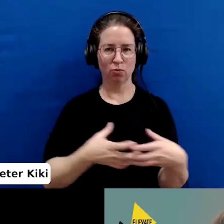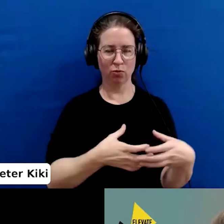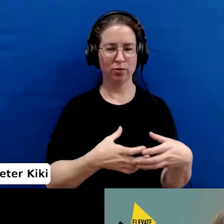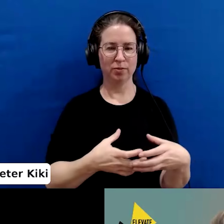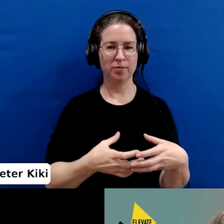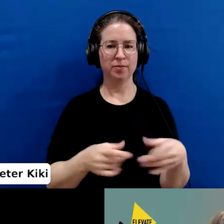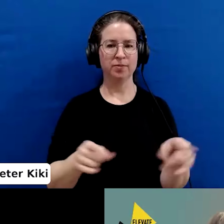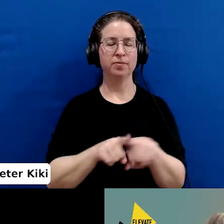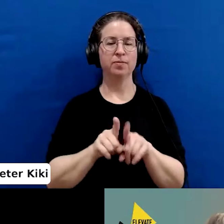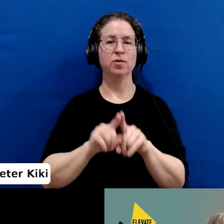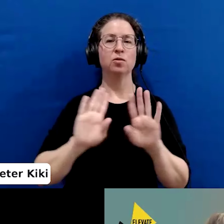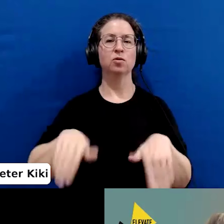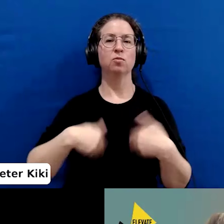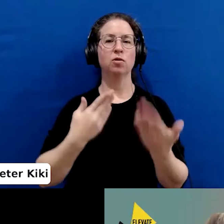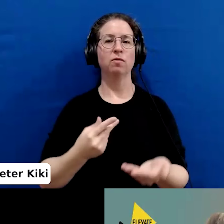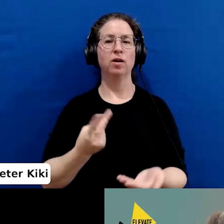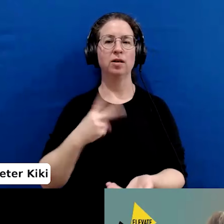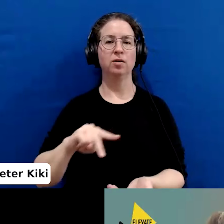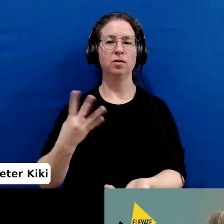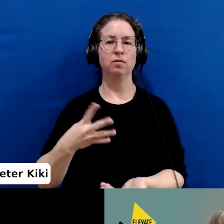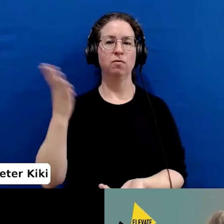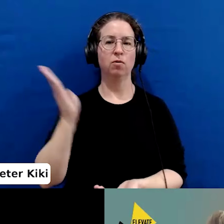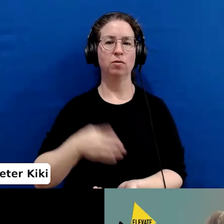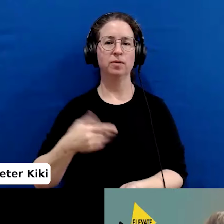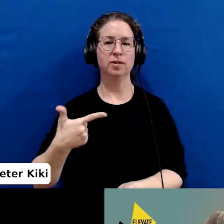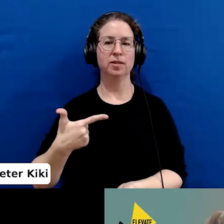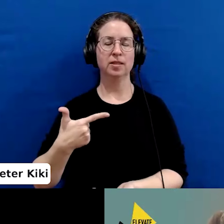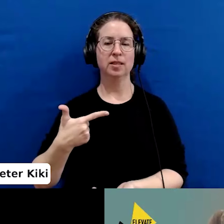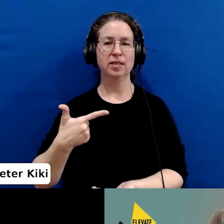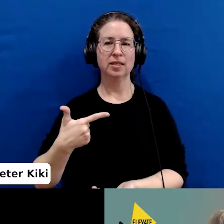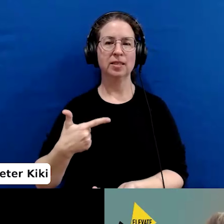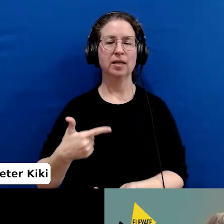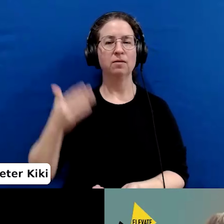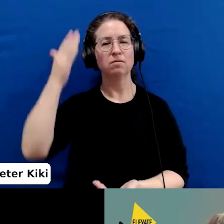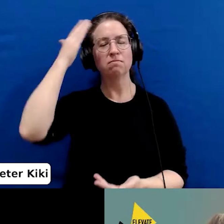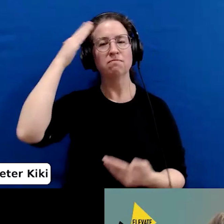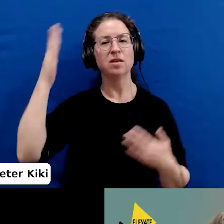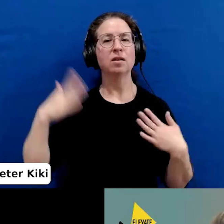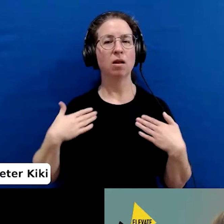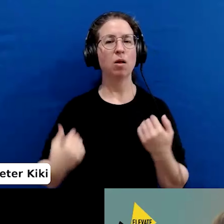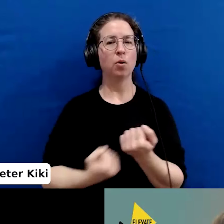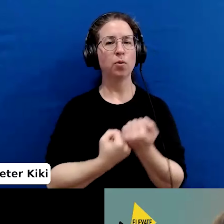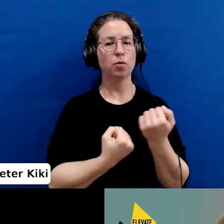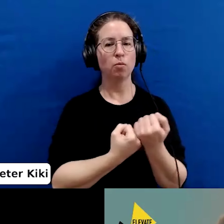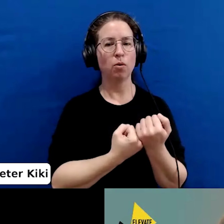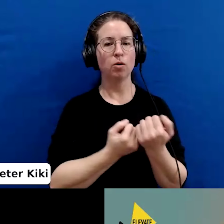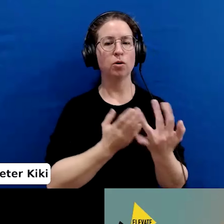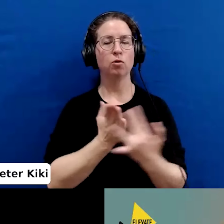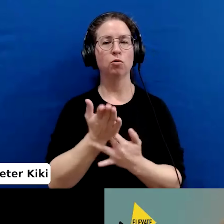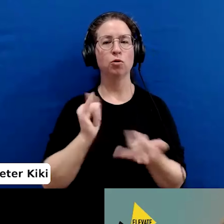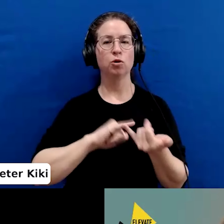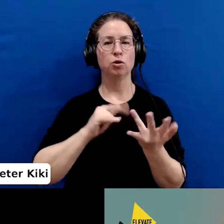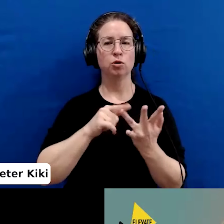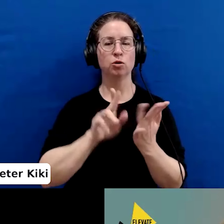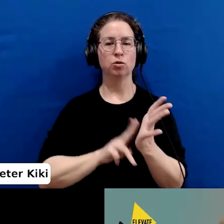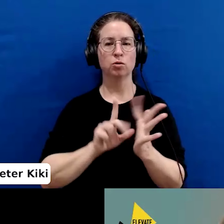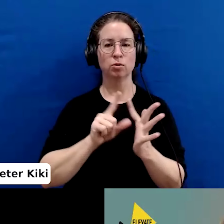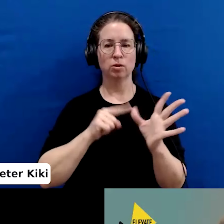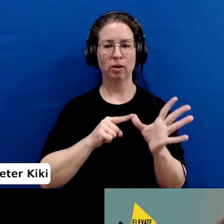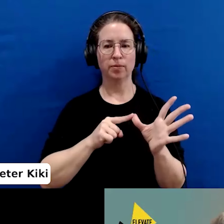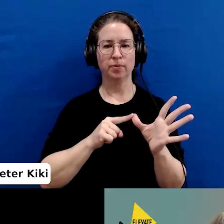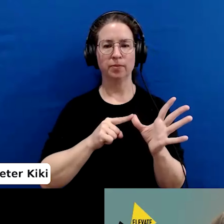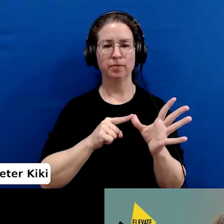provide 24/7 wellbeing and psychosocial support through a platform called Sonder. So